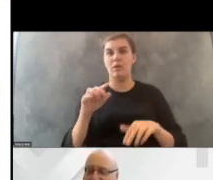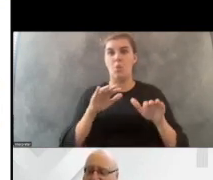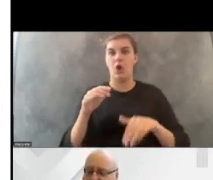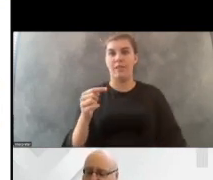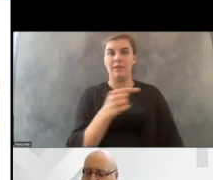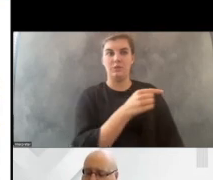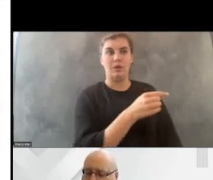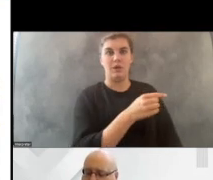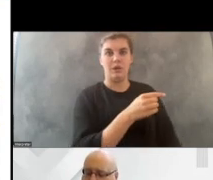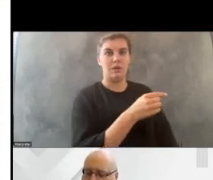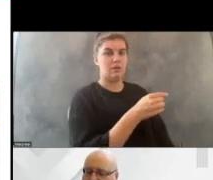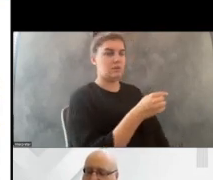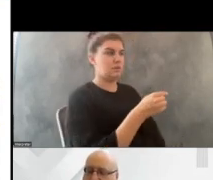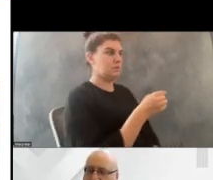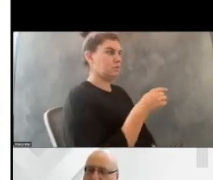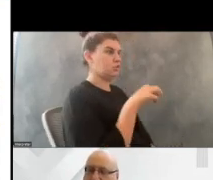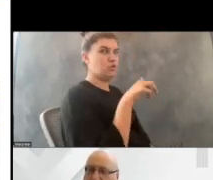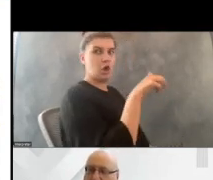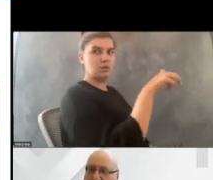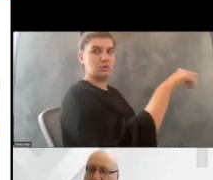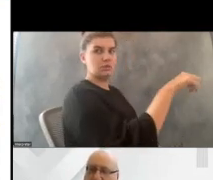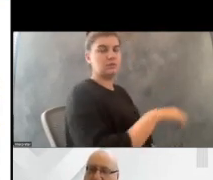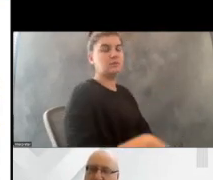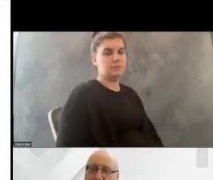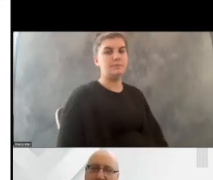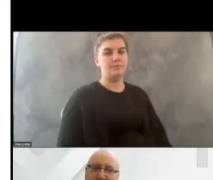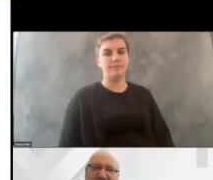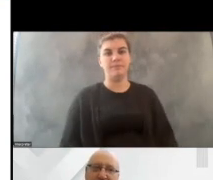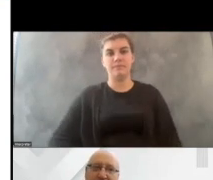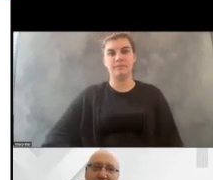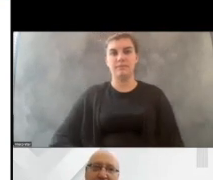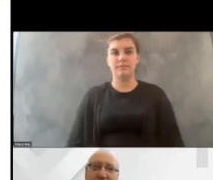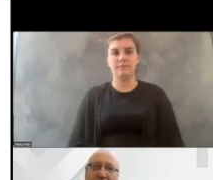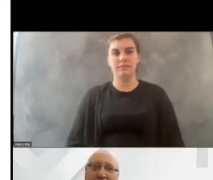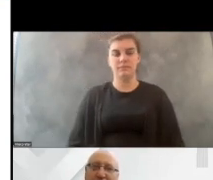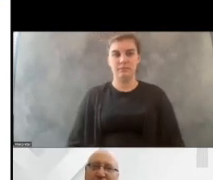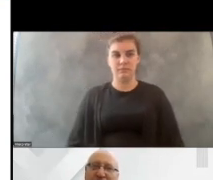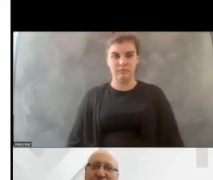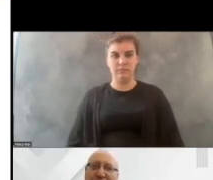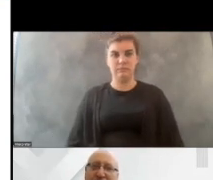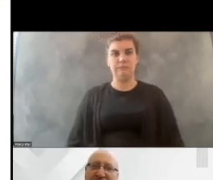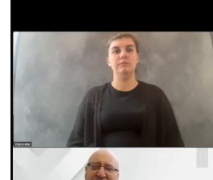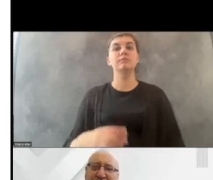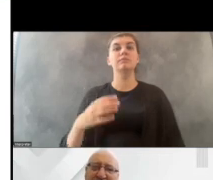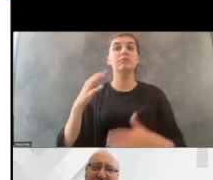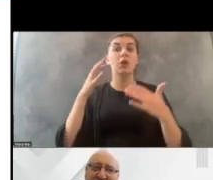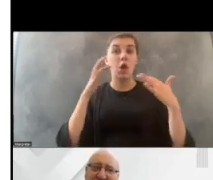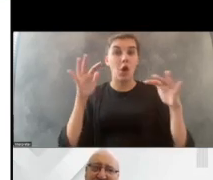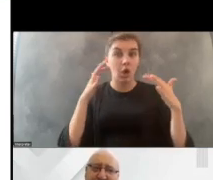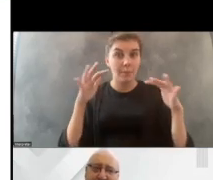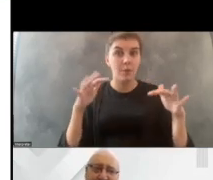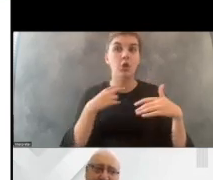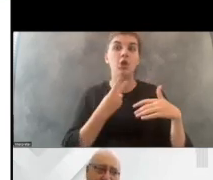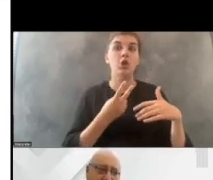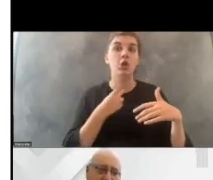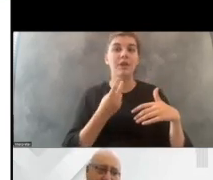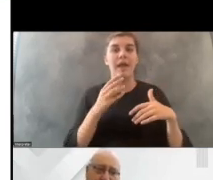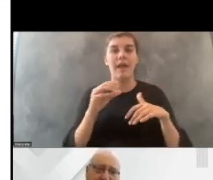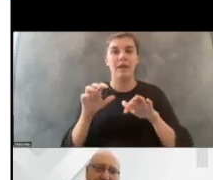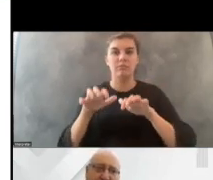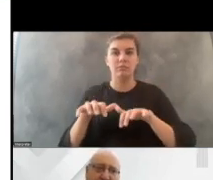about where the roundabout has more than one lane going in the same direction.